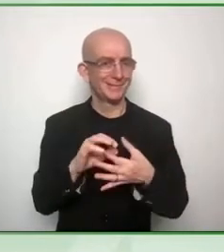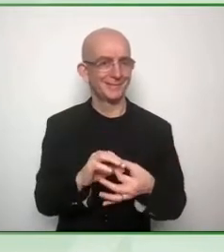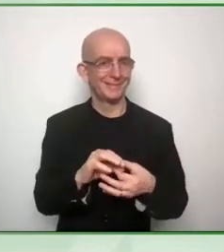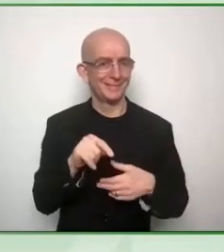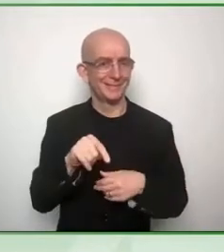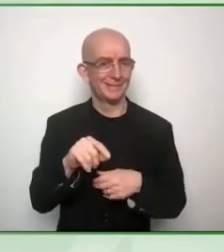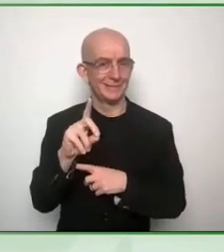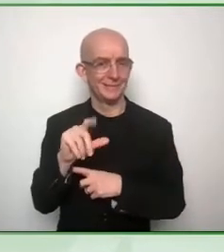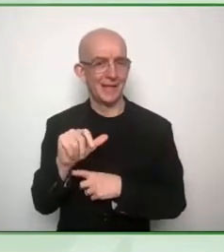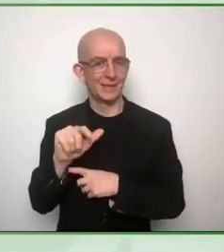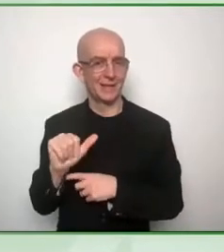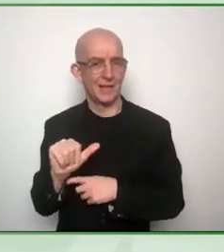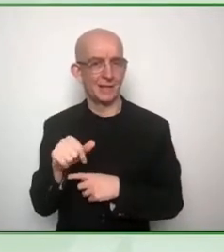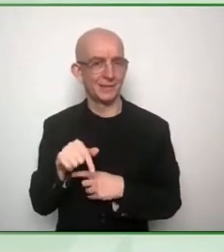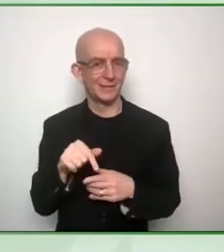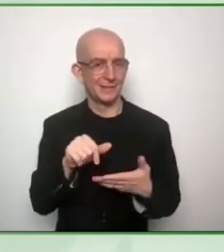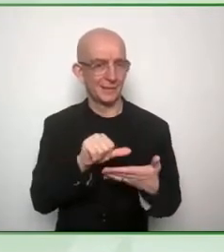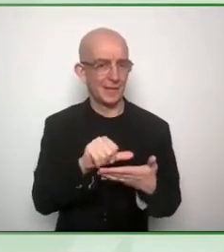growth strategy?